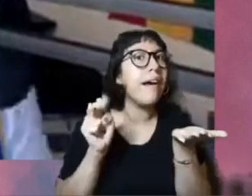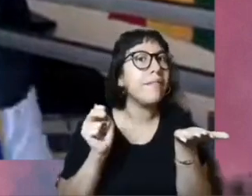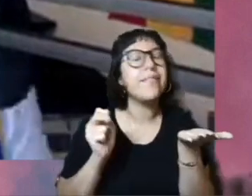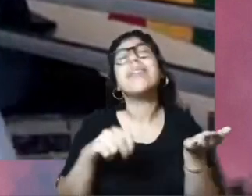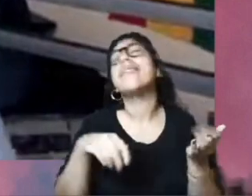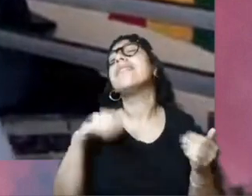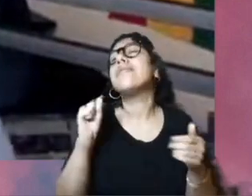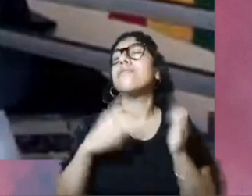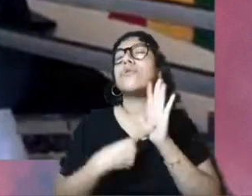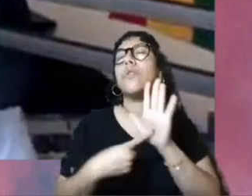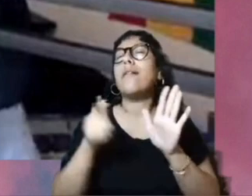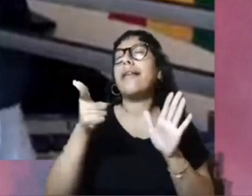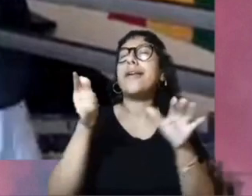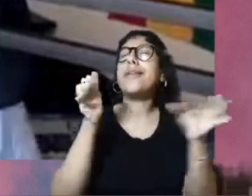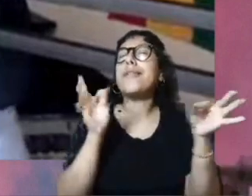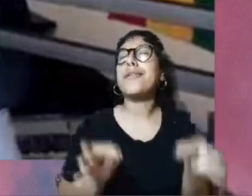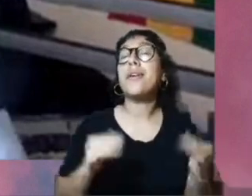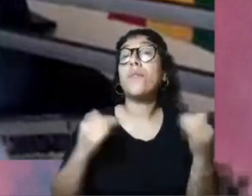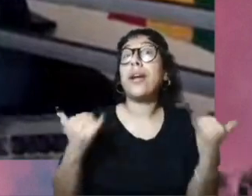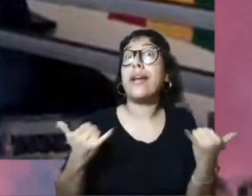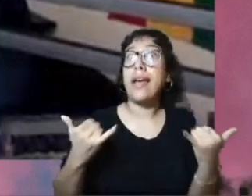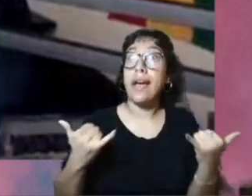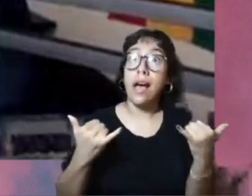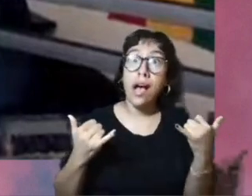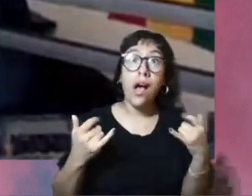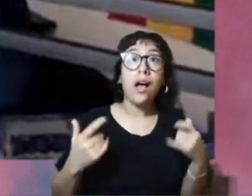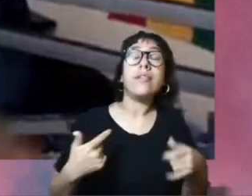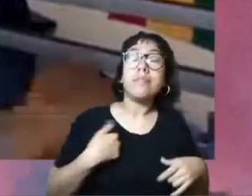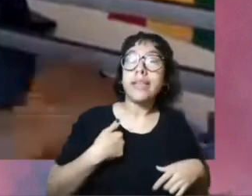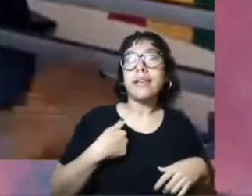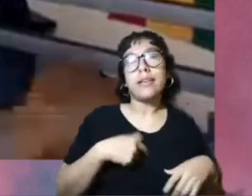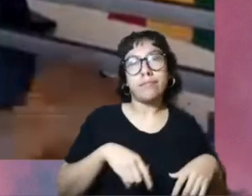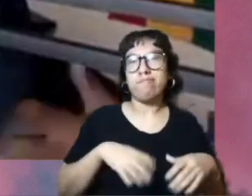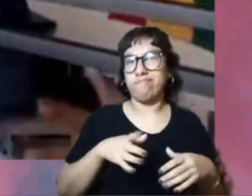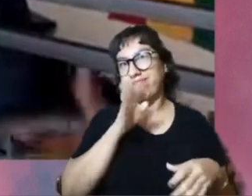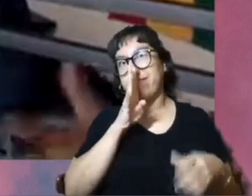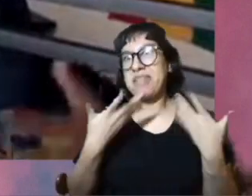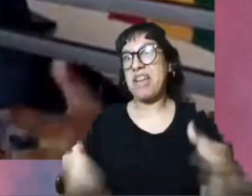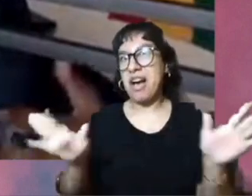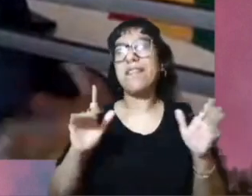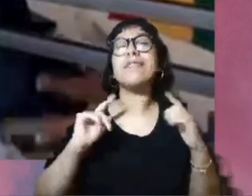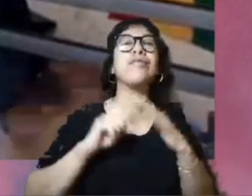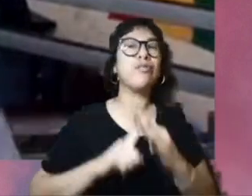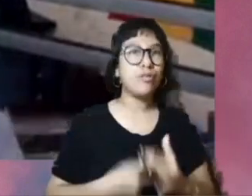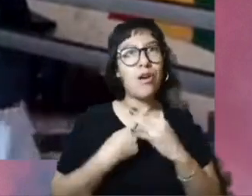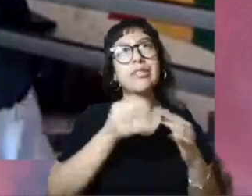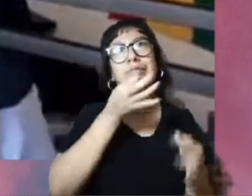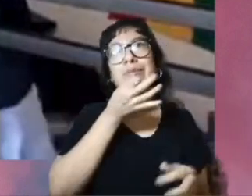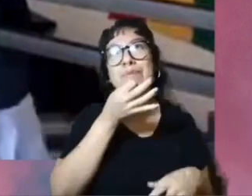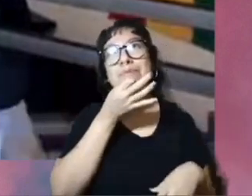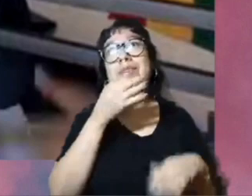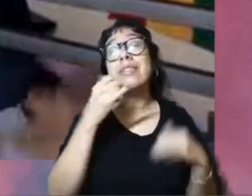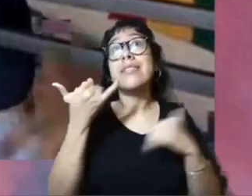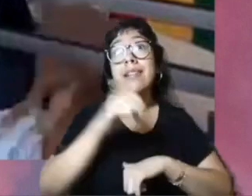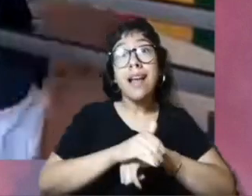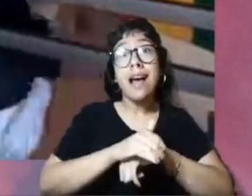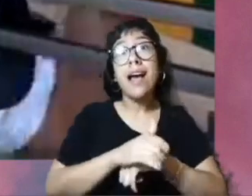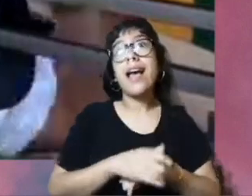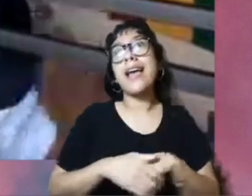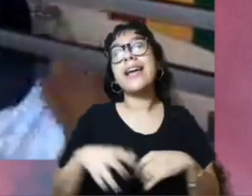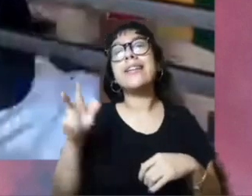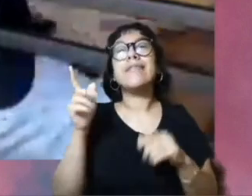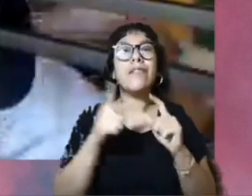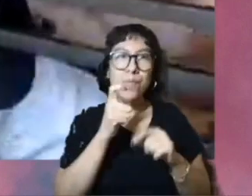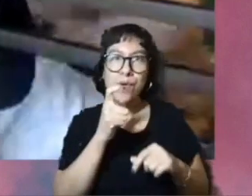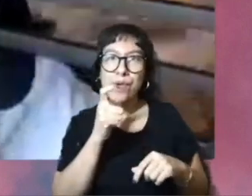y'all a little bit more about how to do that later. I think for right now, I've said enough, and we about ready to get this show started. So tonight, you're going to be hearing